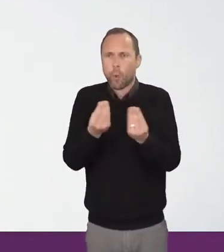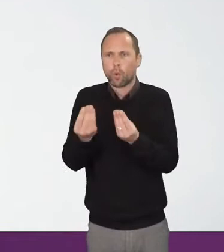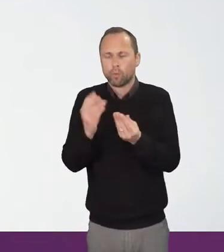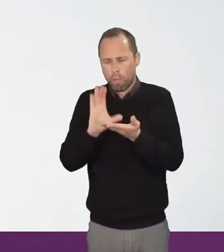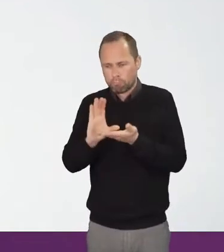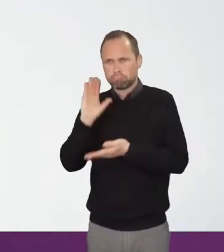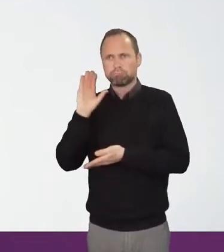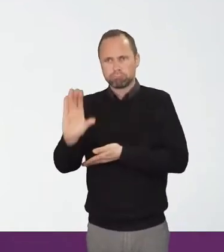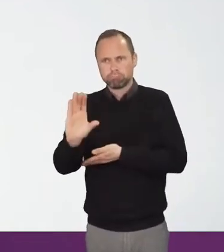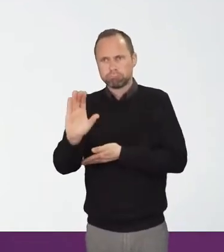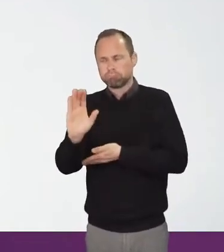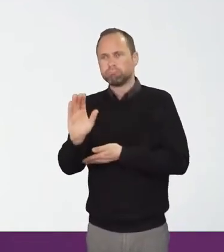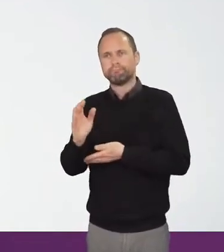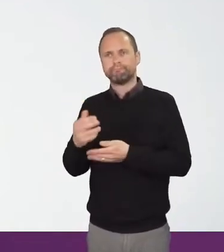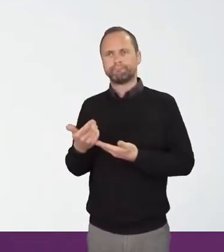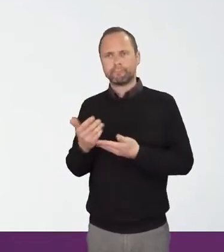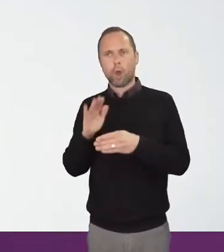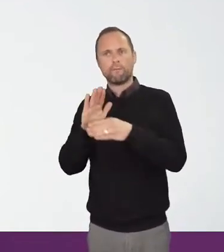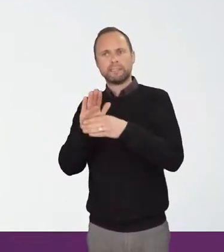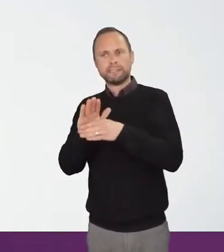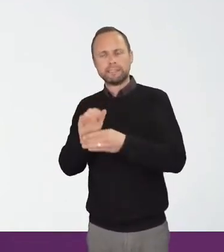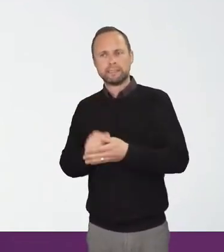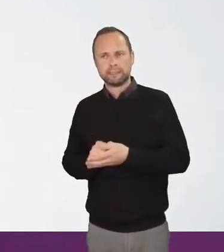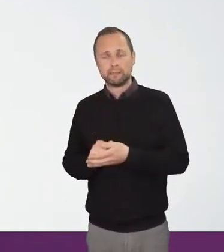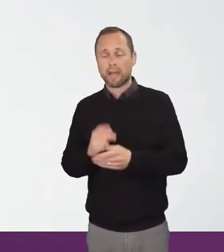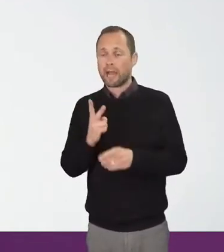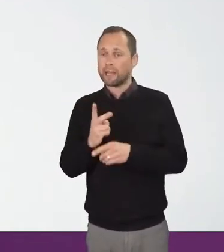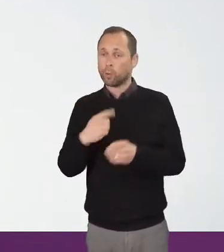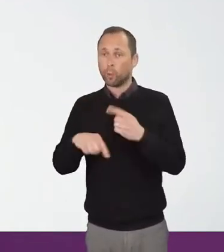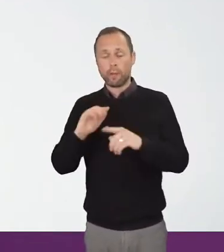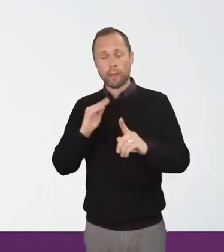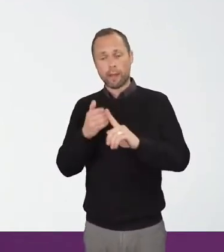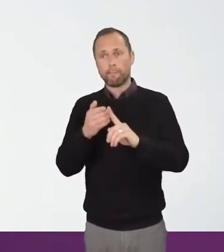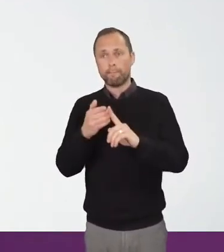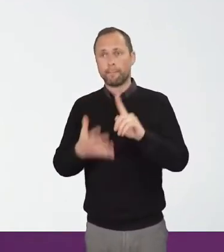those places. Again, a target that we met.